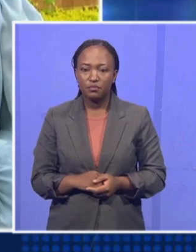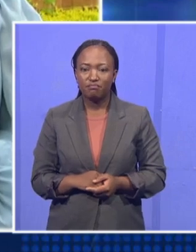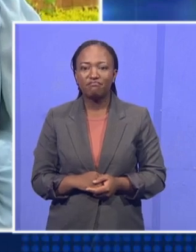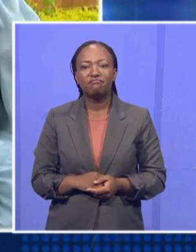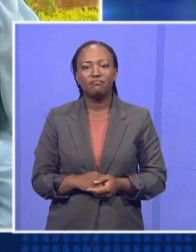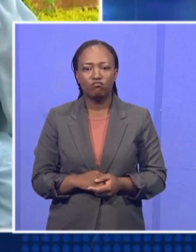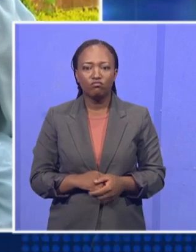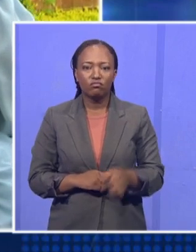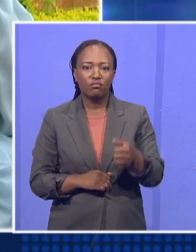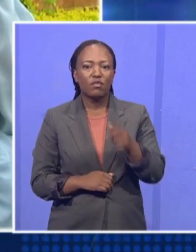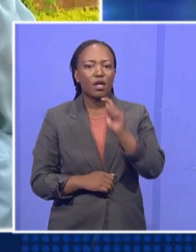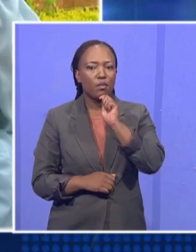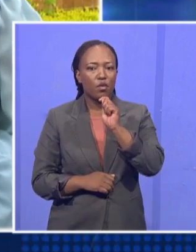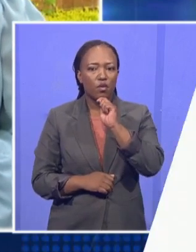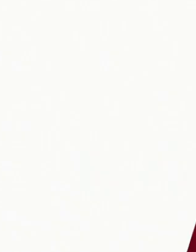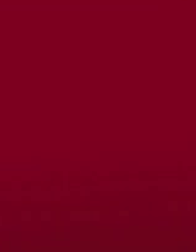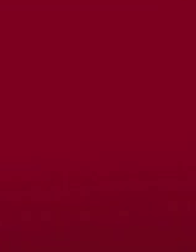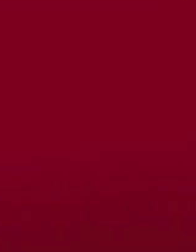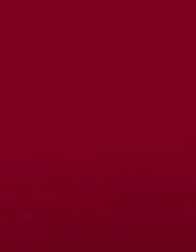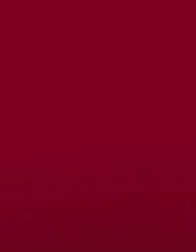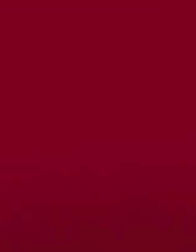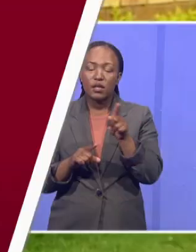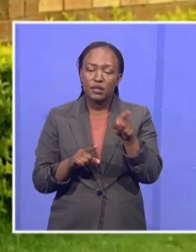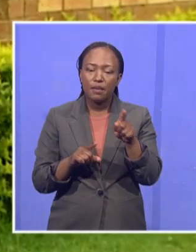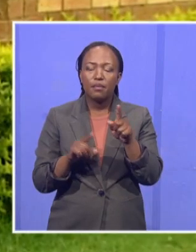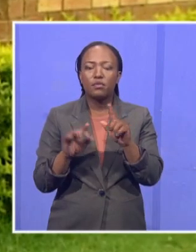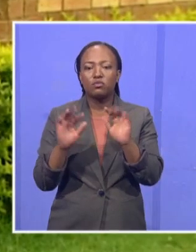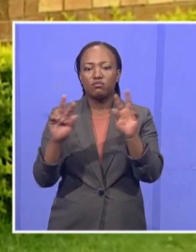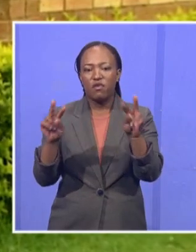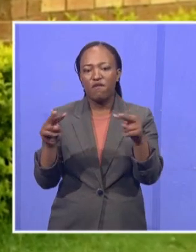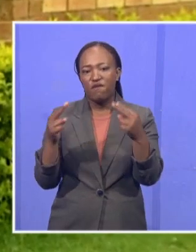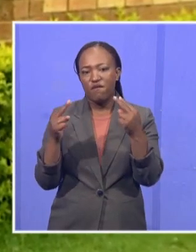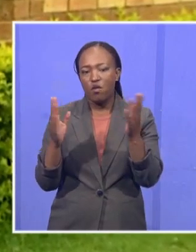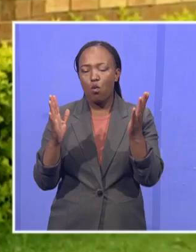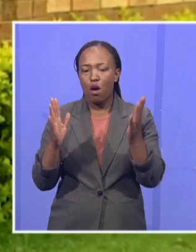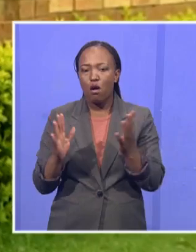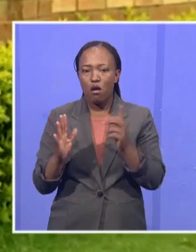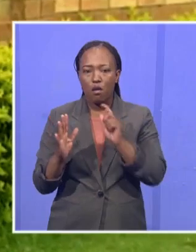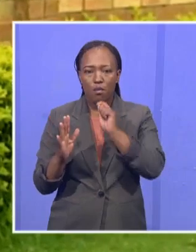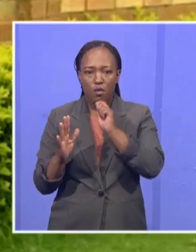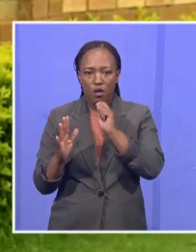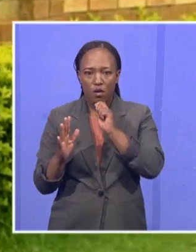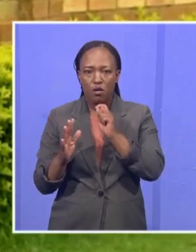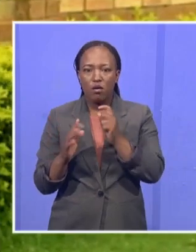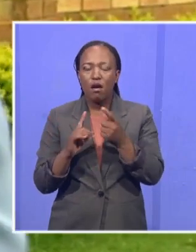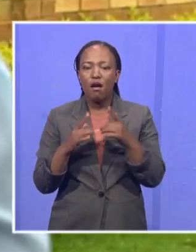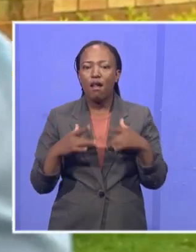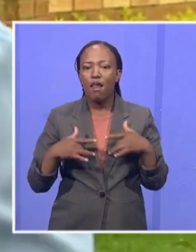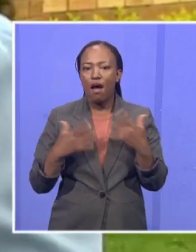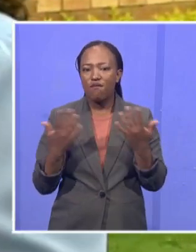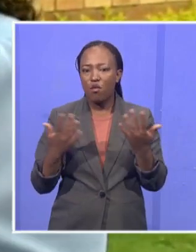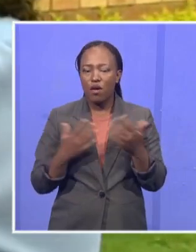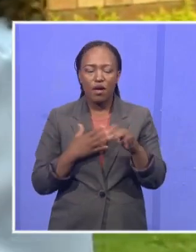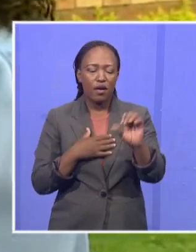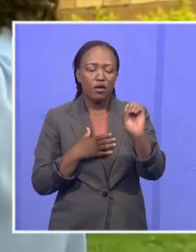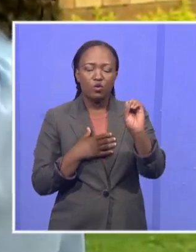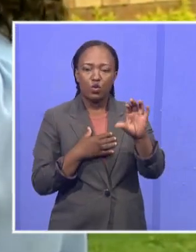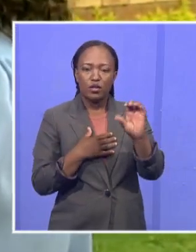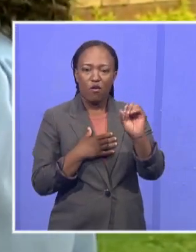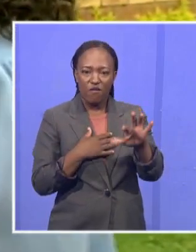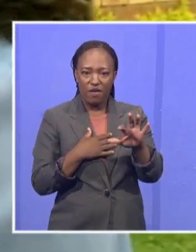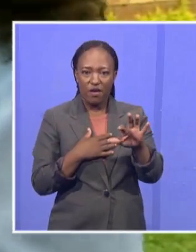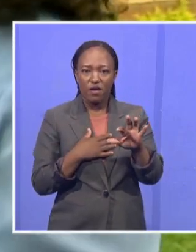Well, good morning to you and of course to our viewers. We're coming to you live from Soshanguve here at